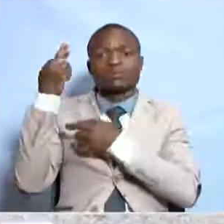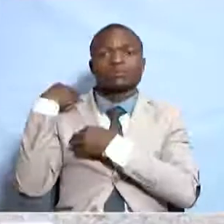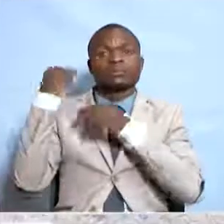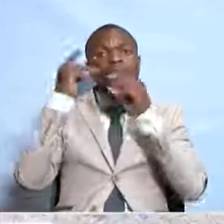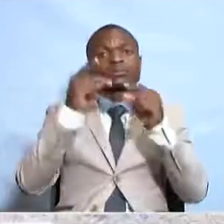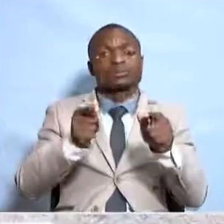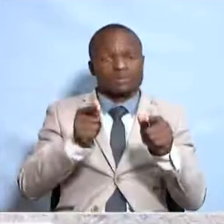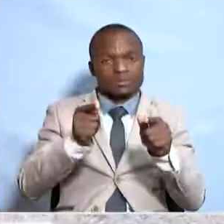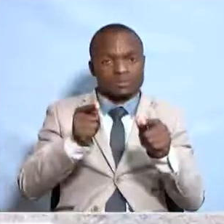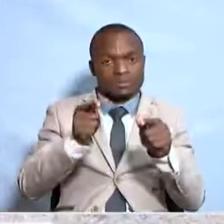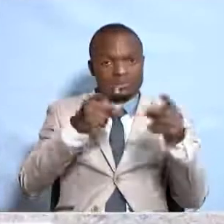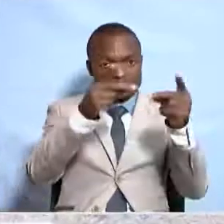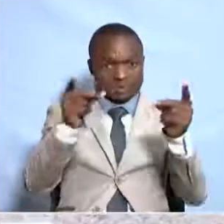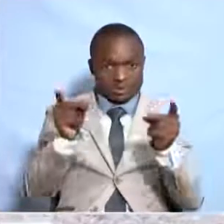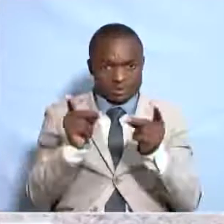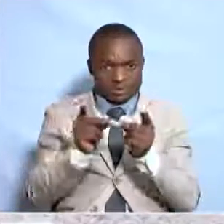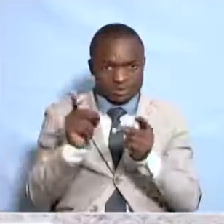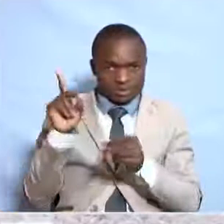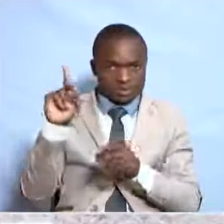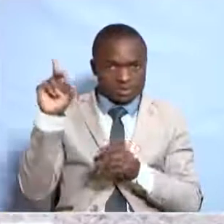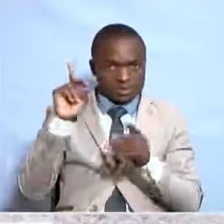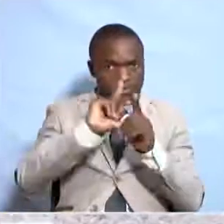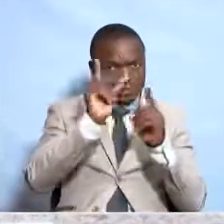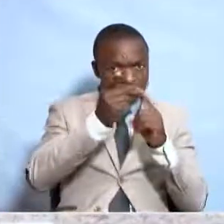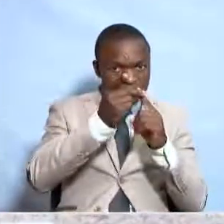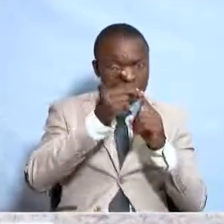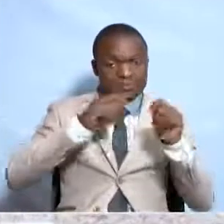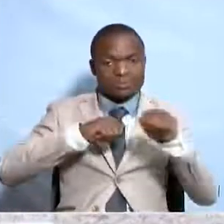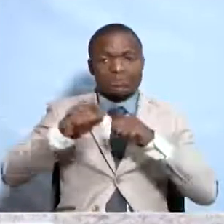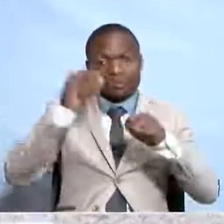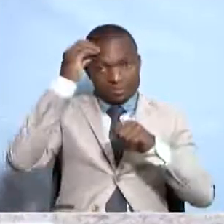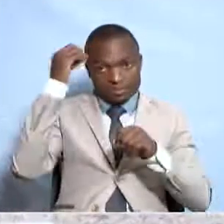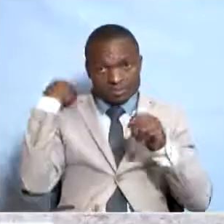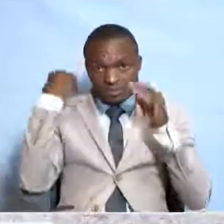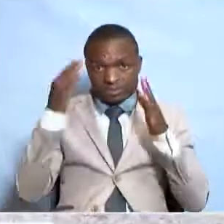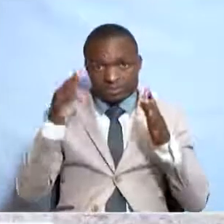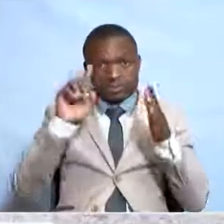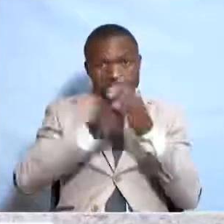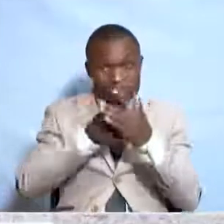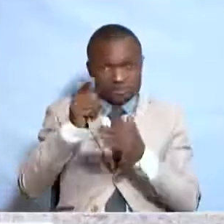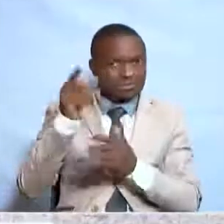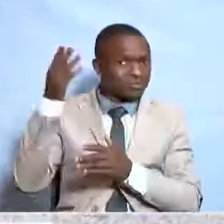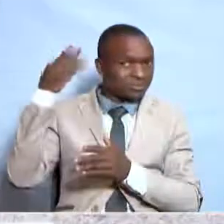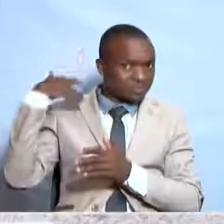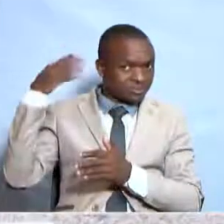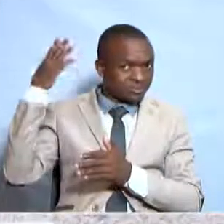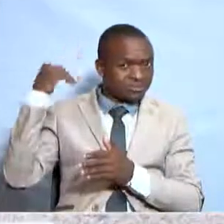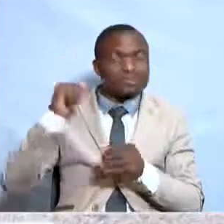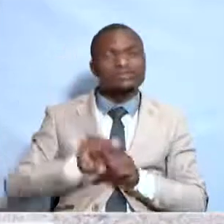the position of District Administrative Officer. I have started from that background, Mr.